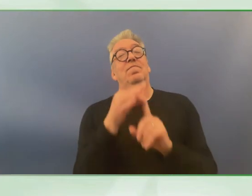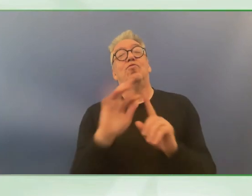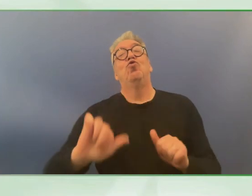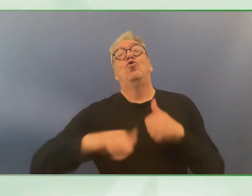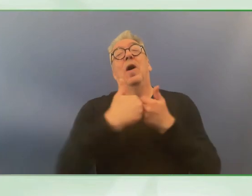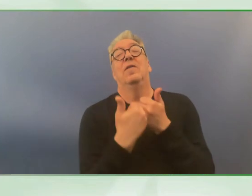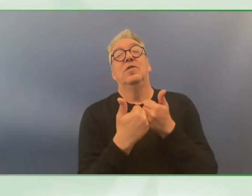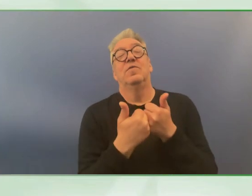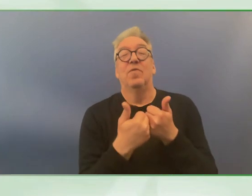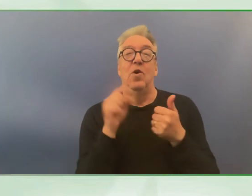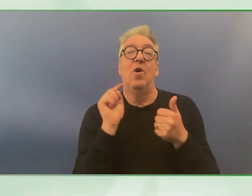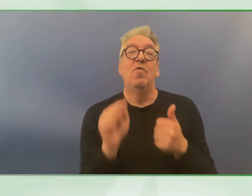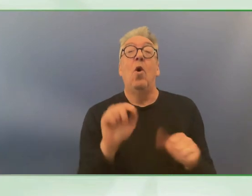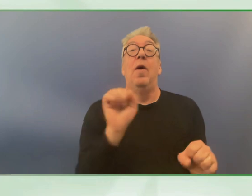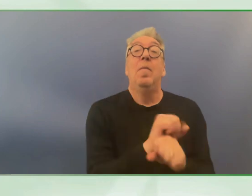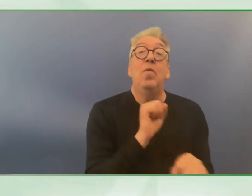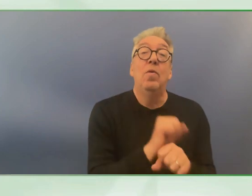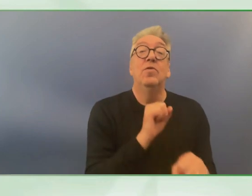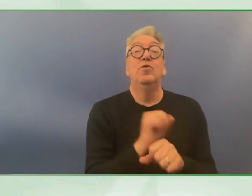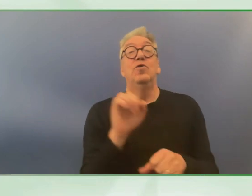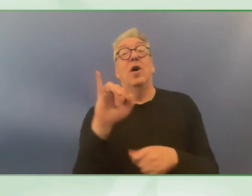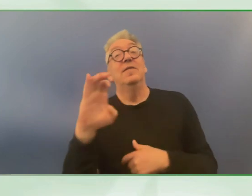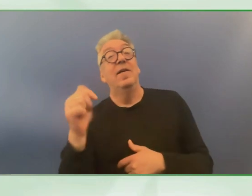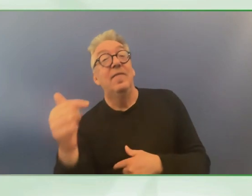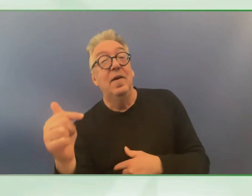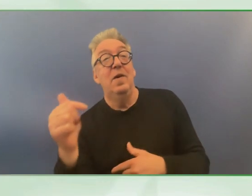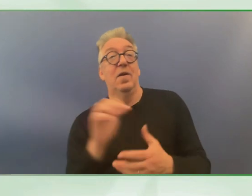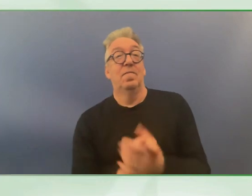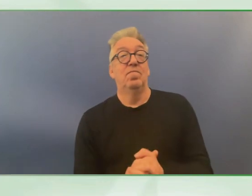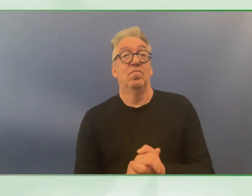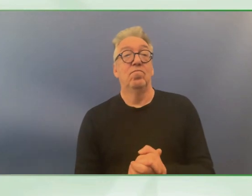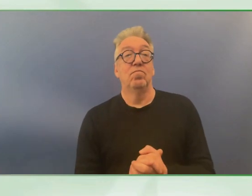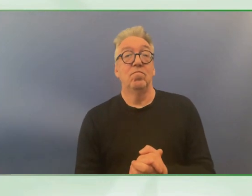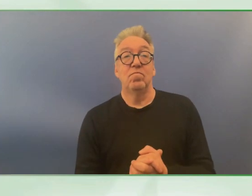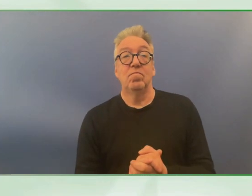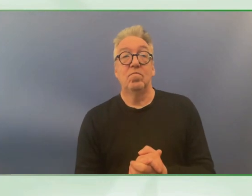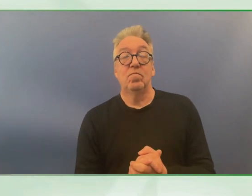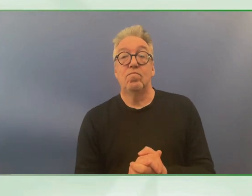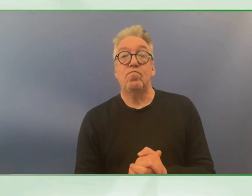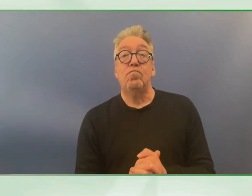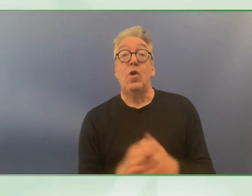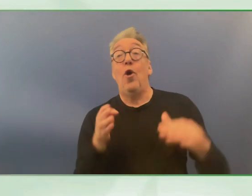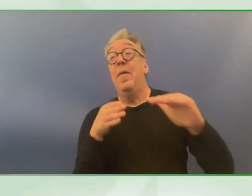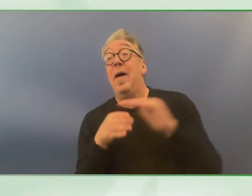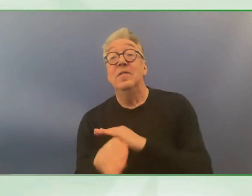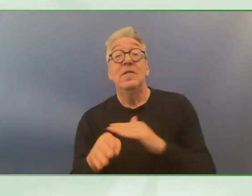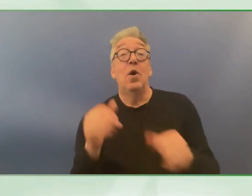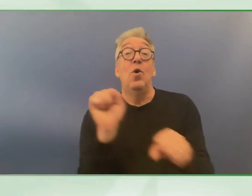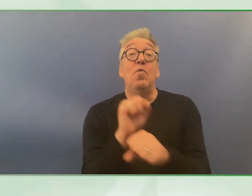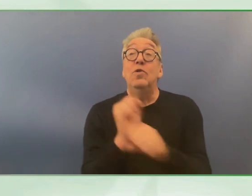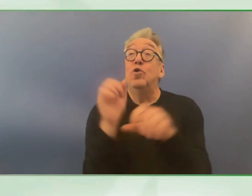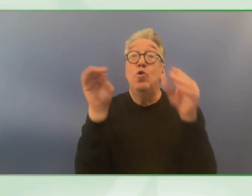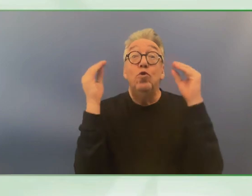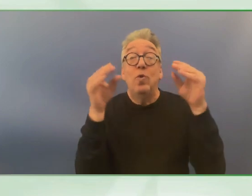ICT. Youth with disabilities often have limited access to quality education and vocational training, which can hinder